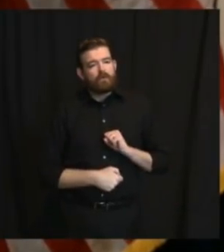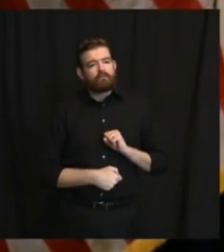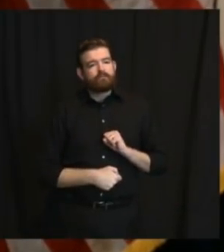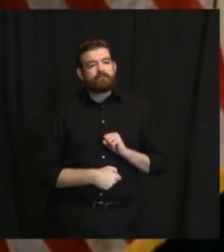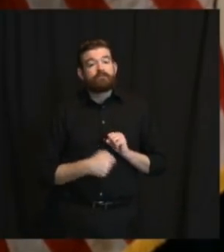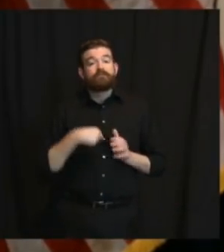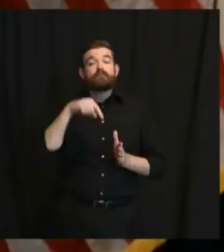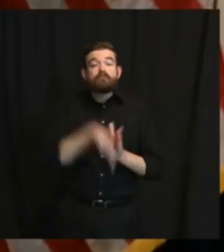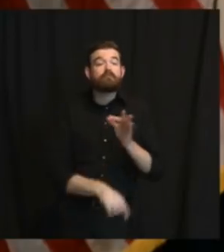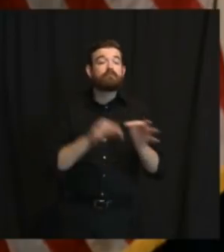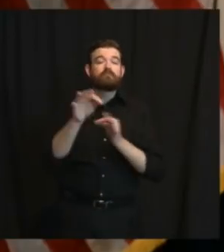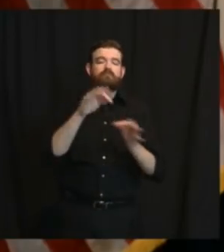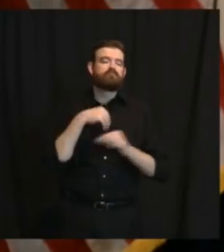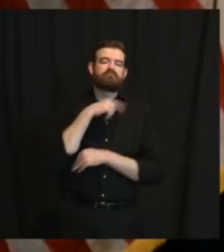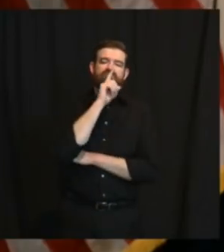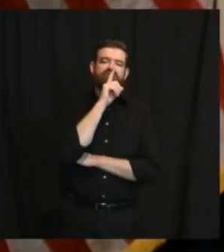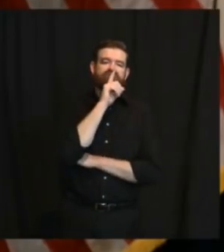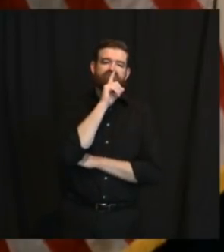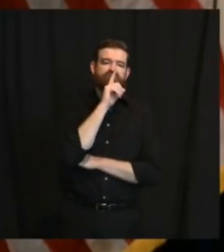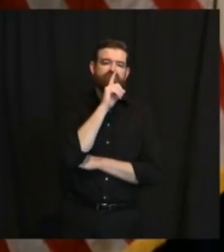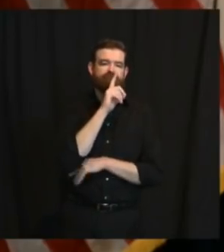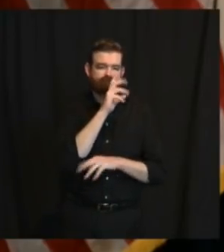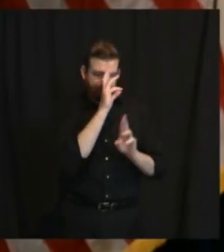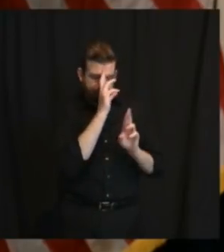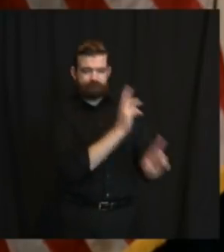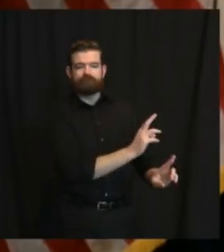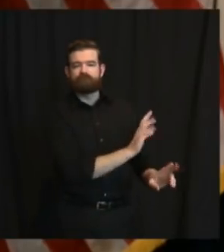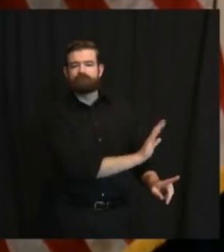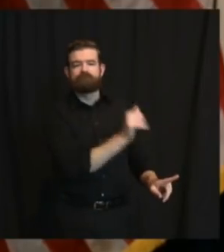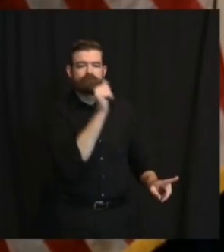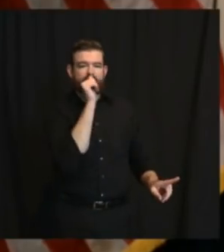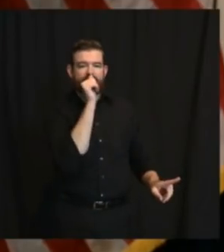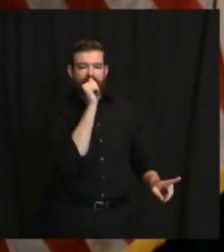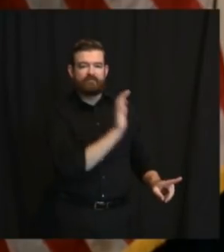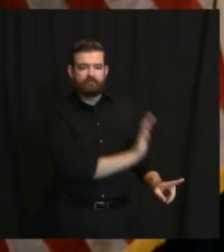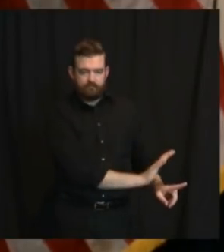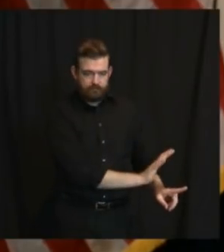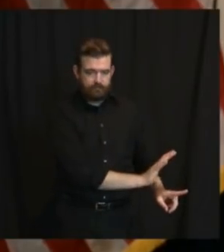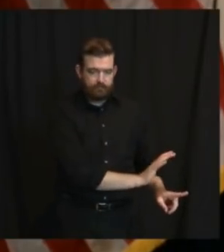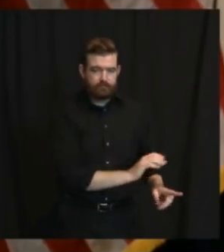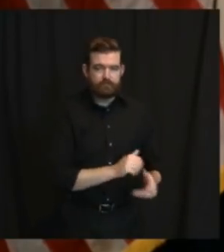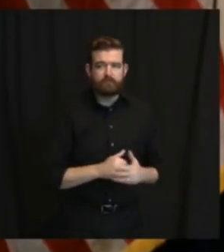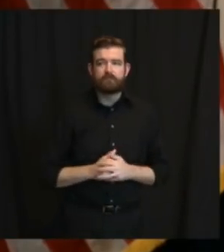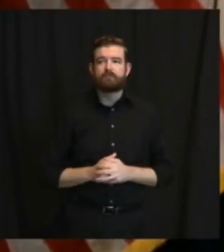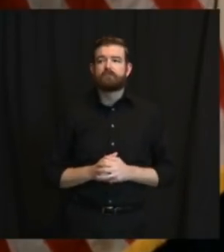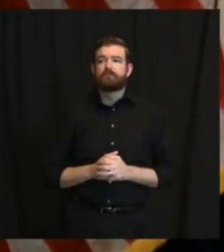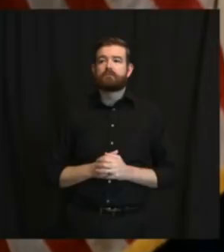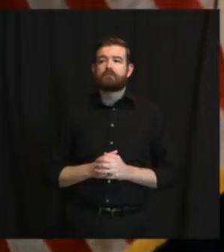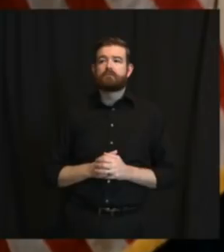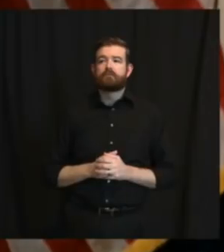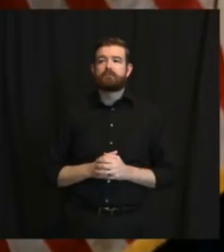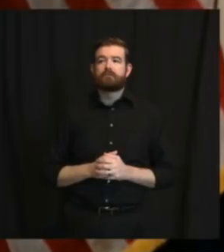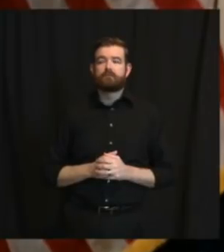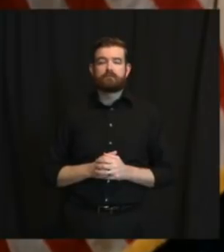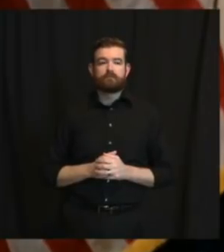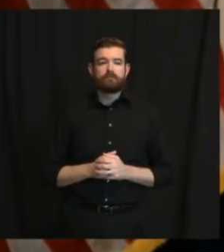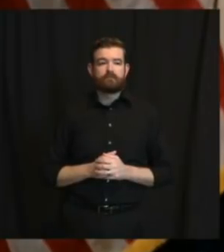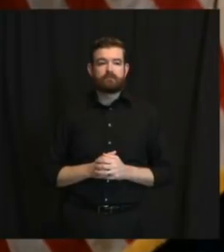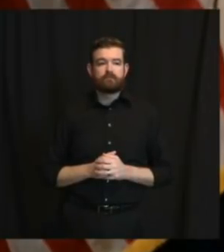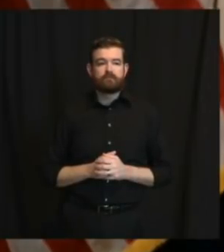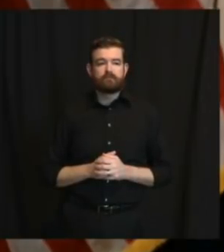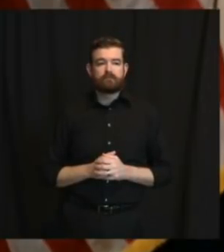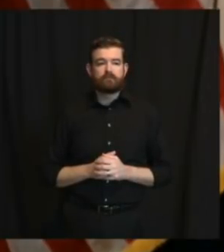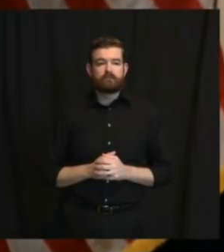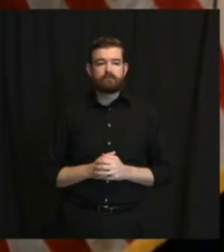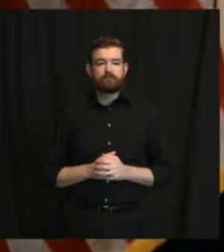to, out of respect to privacy. And the spot positivities, and as Judy said, as of May